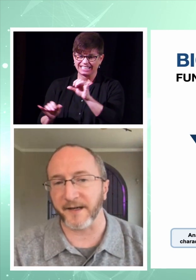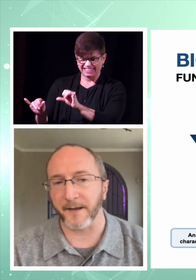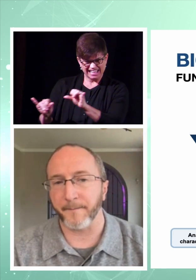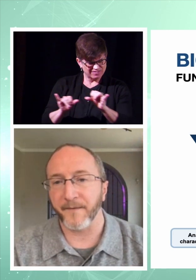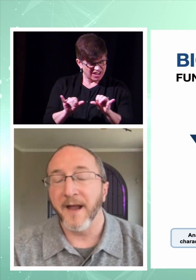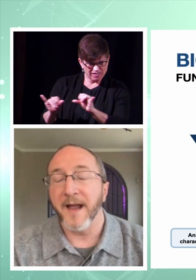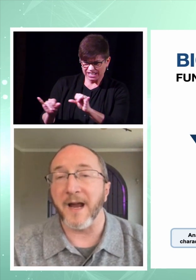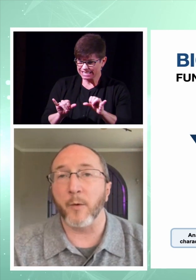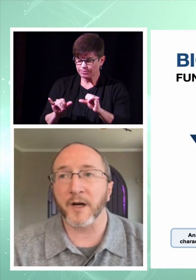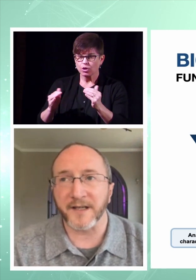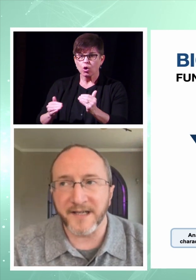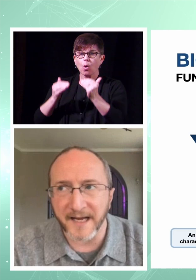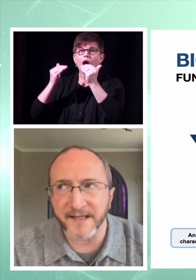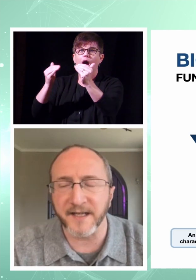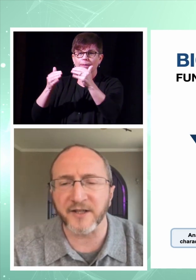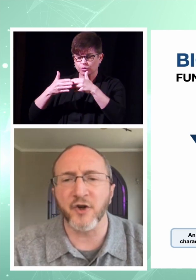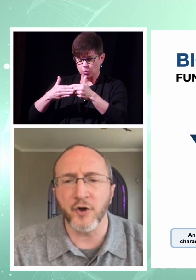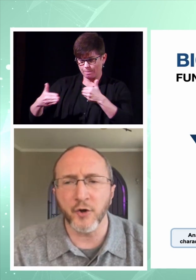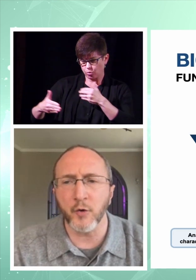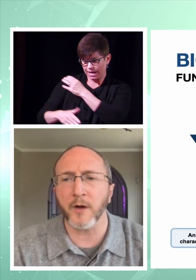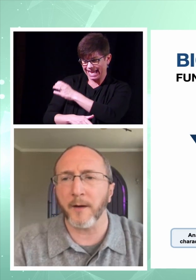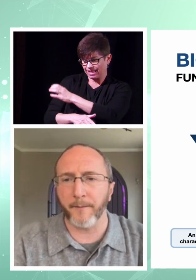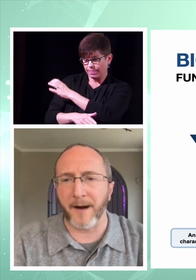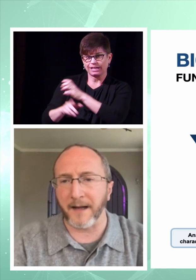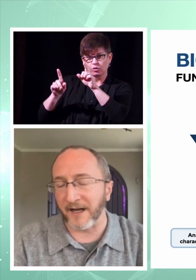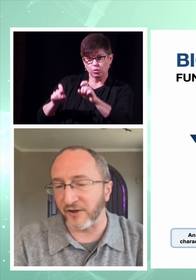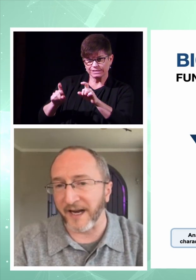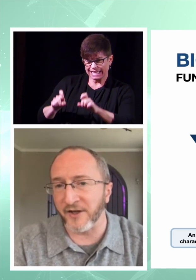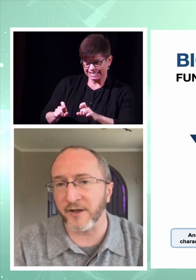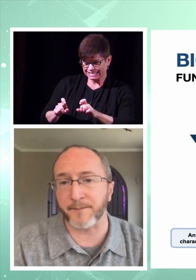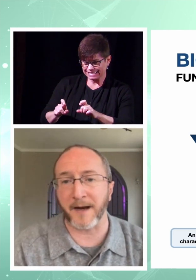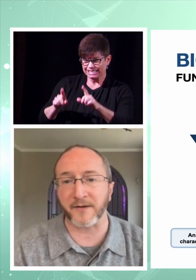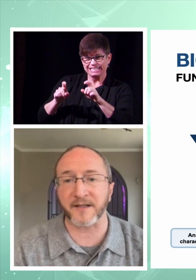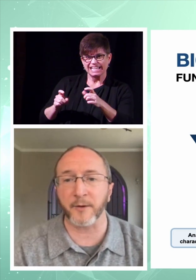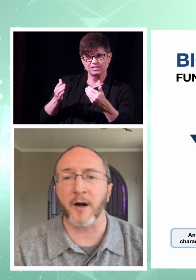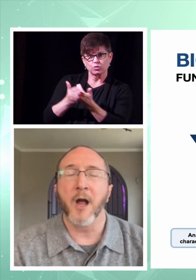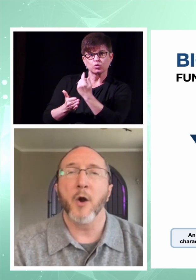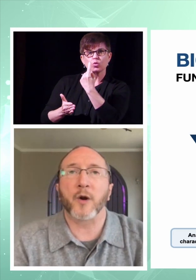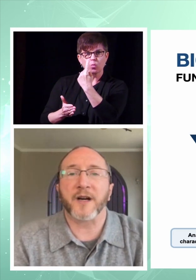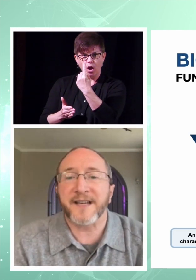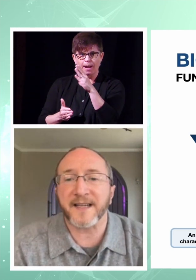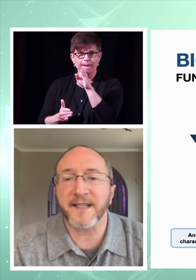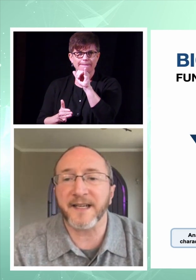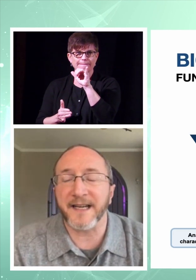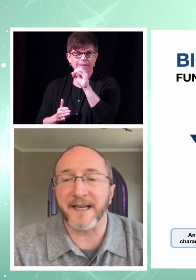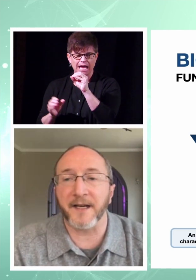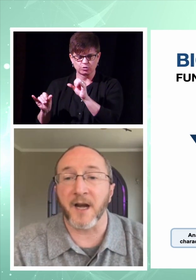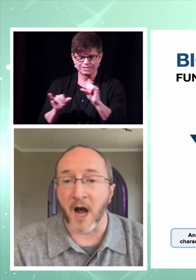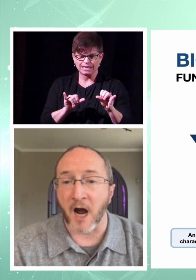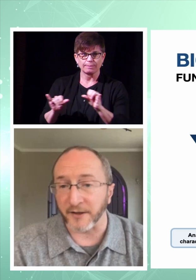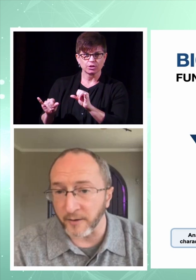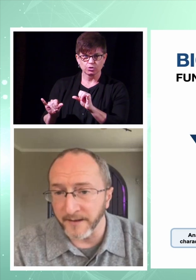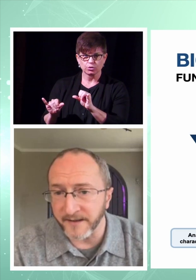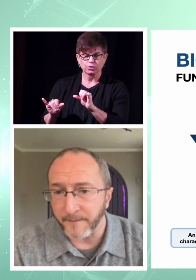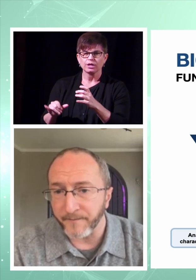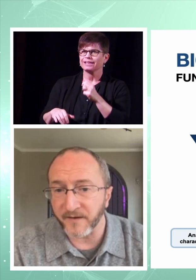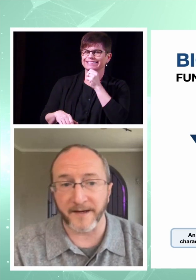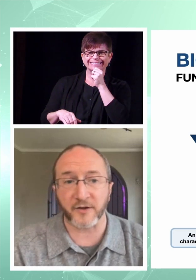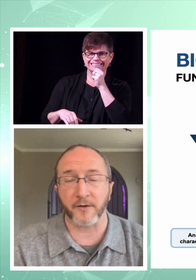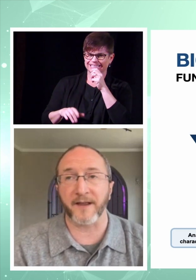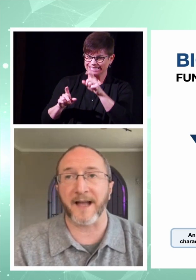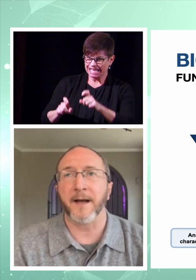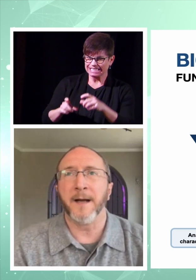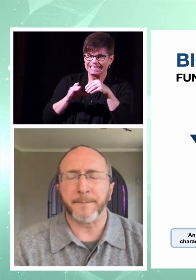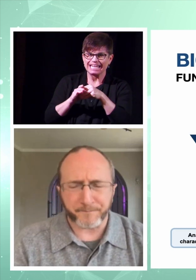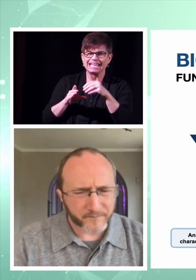preclinical testing. And we're going to test this new biologic agent, this biosimilar. We're going to test it in non-humans to